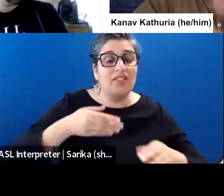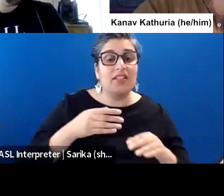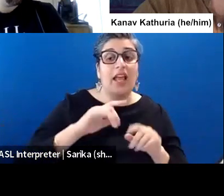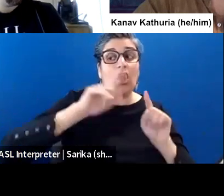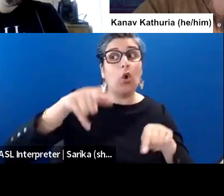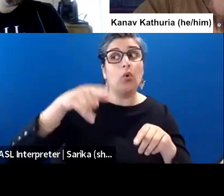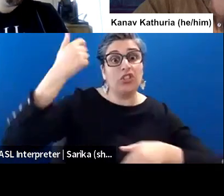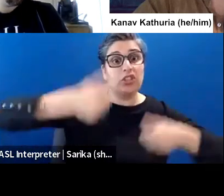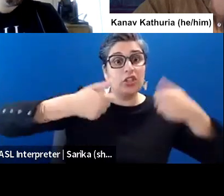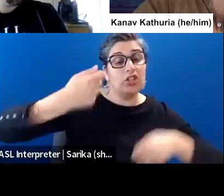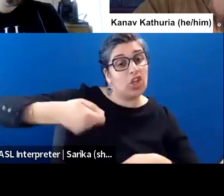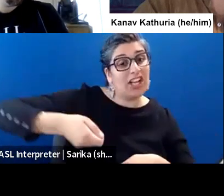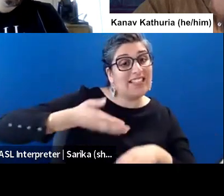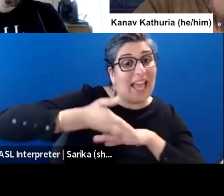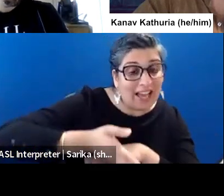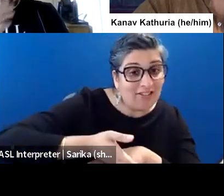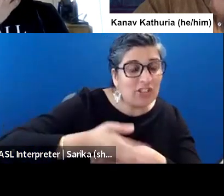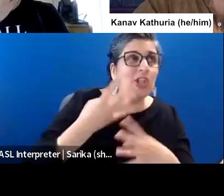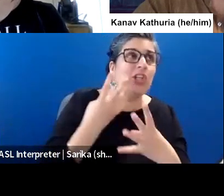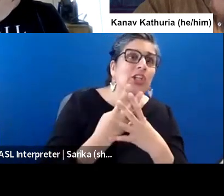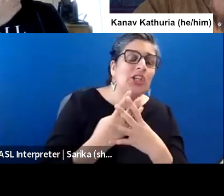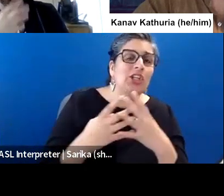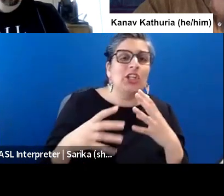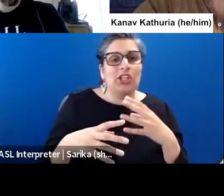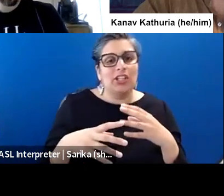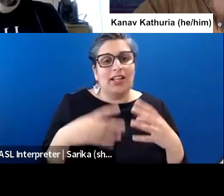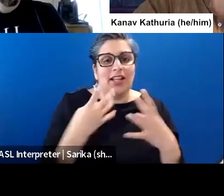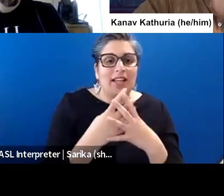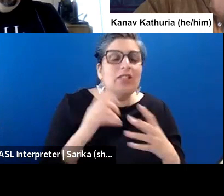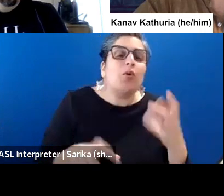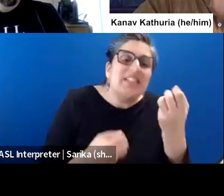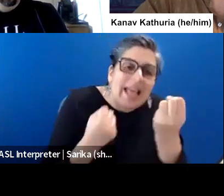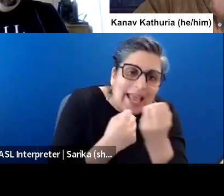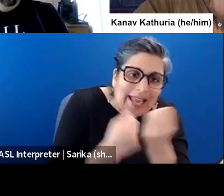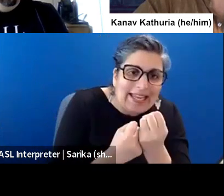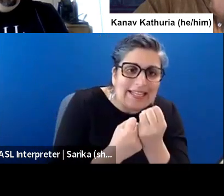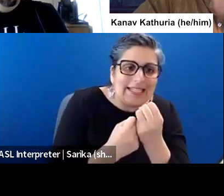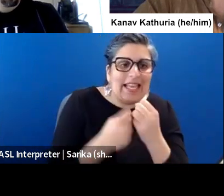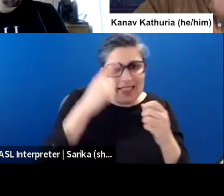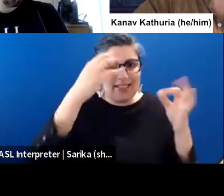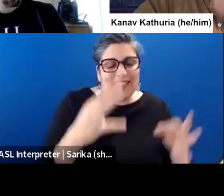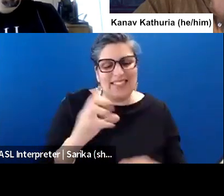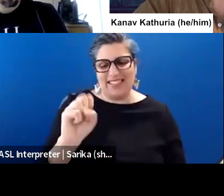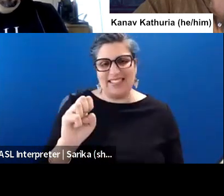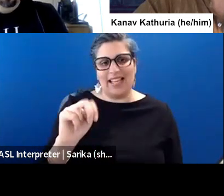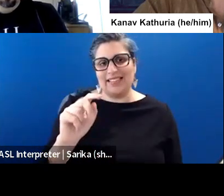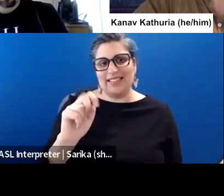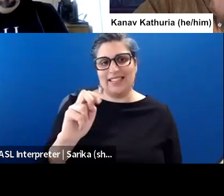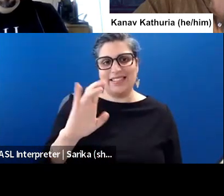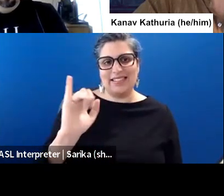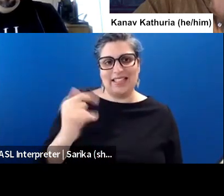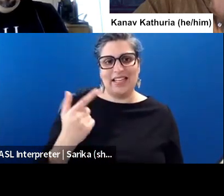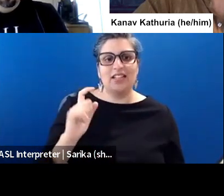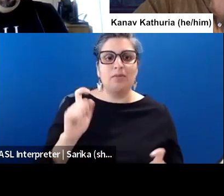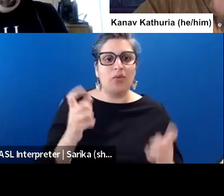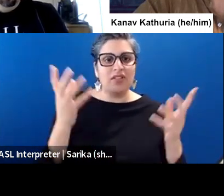been convicted or take a plea. It's supposed to aid in sentencing to reduce, you know, it's basically a